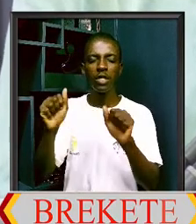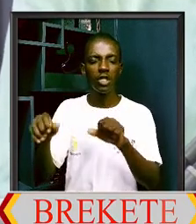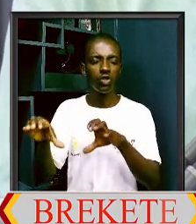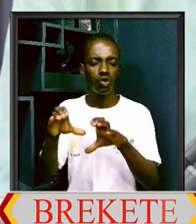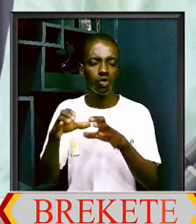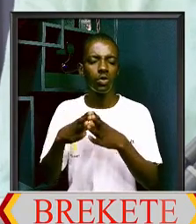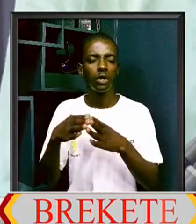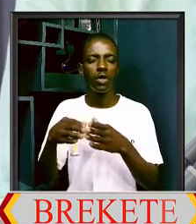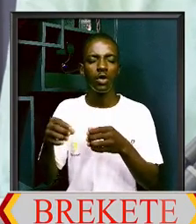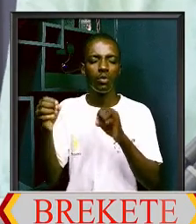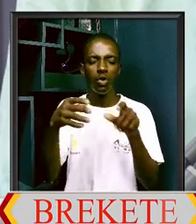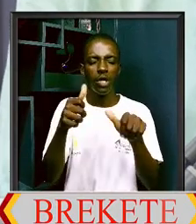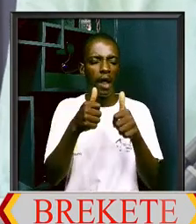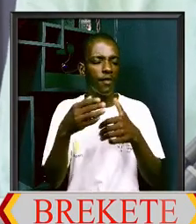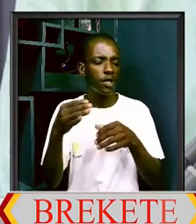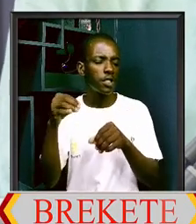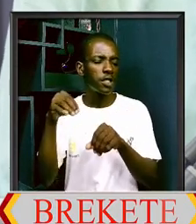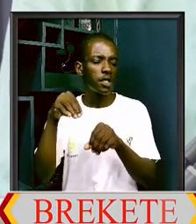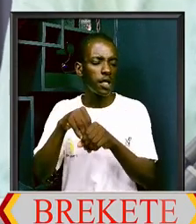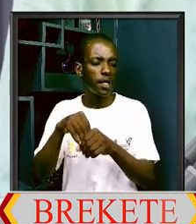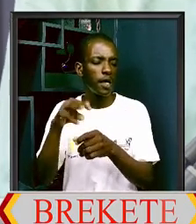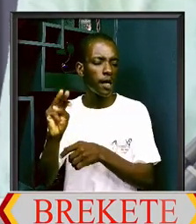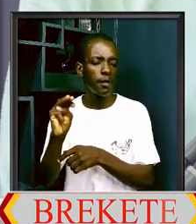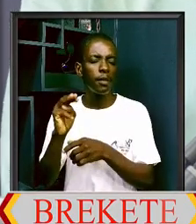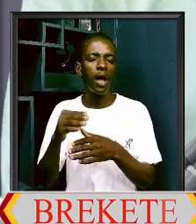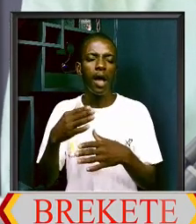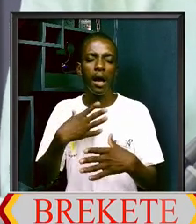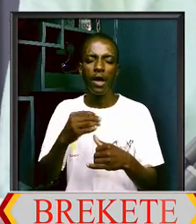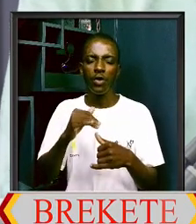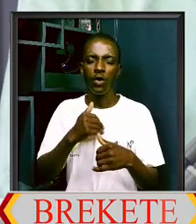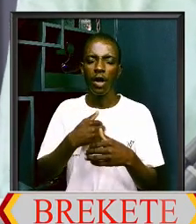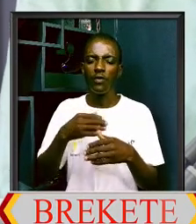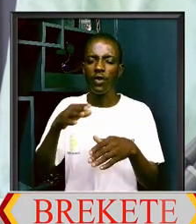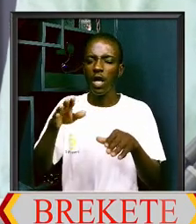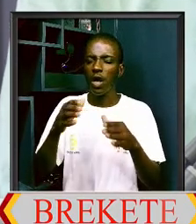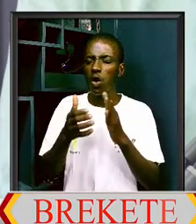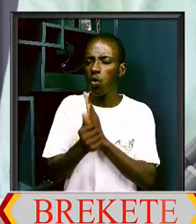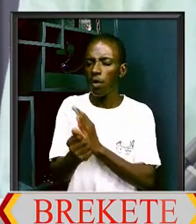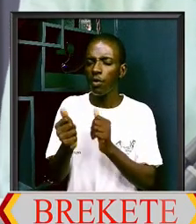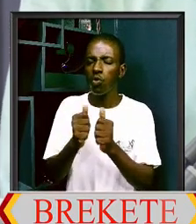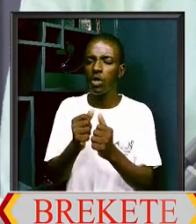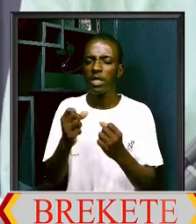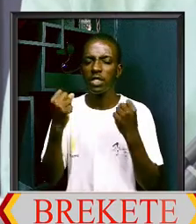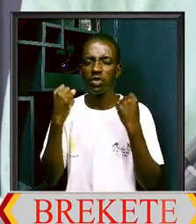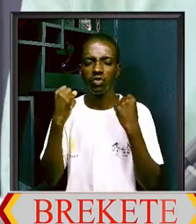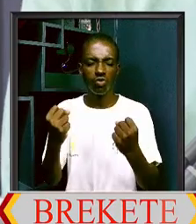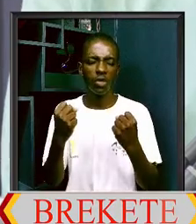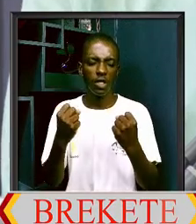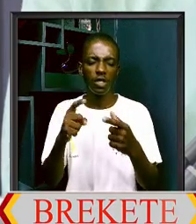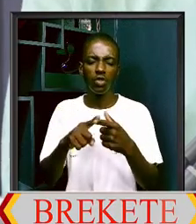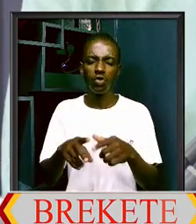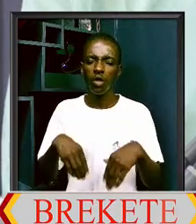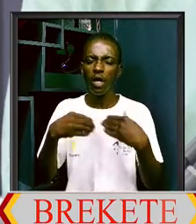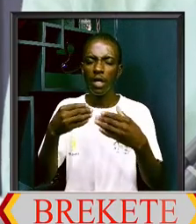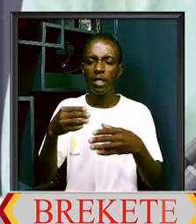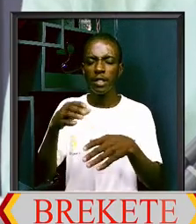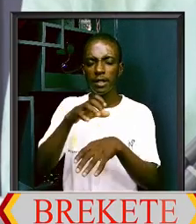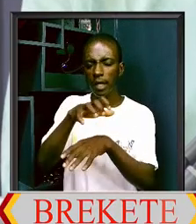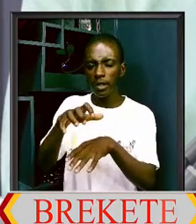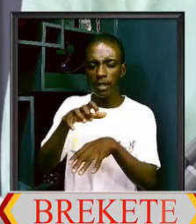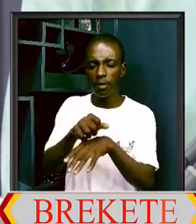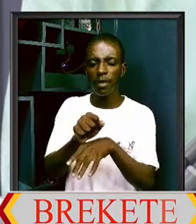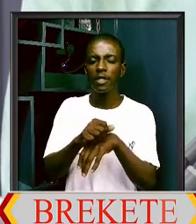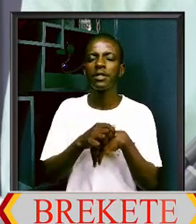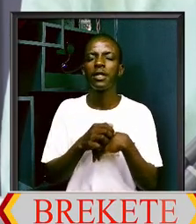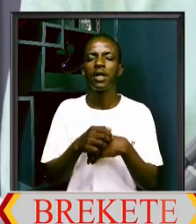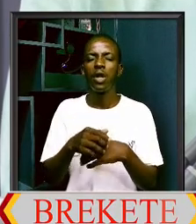do you put everything in him and you have equipped him with the strength to carry out this